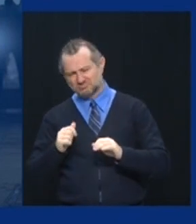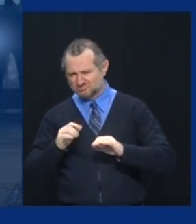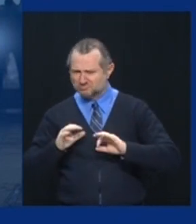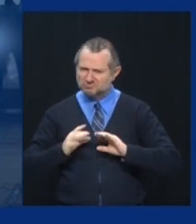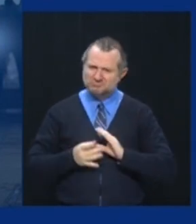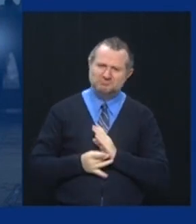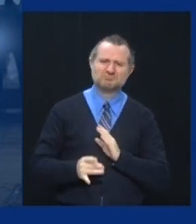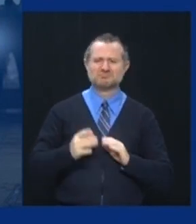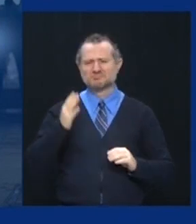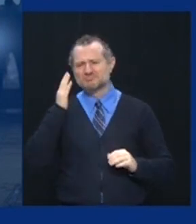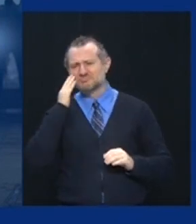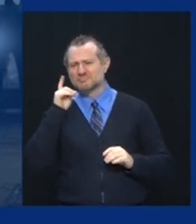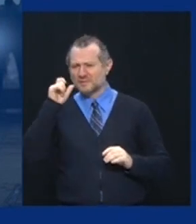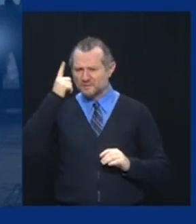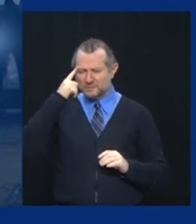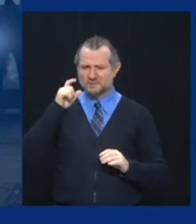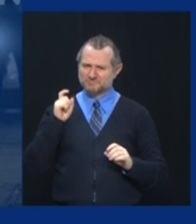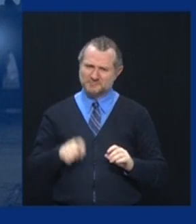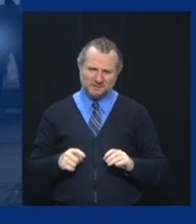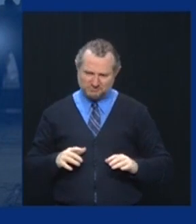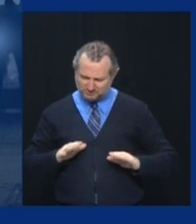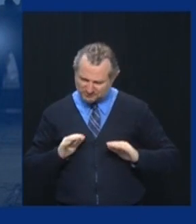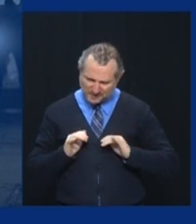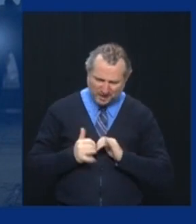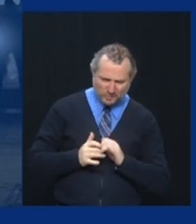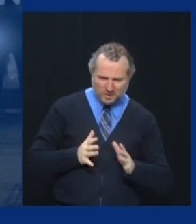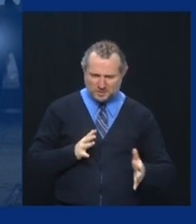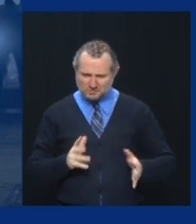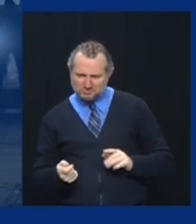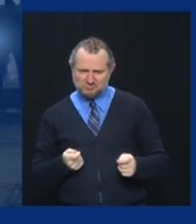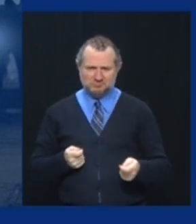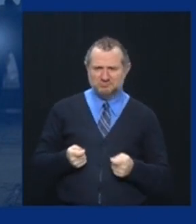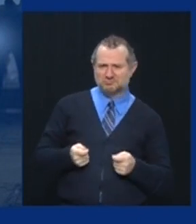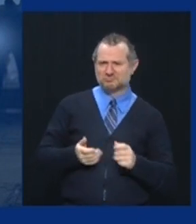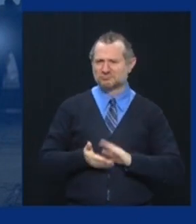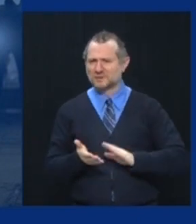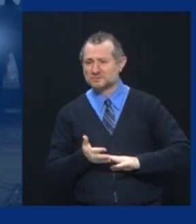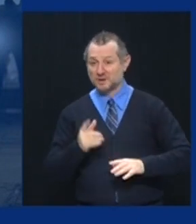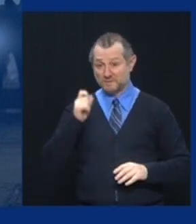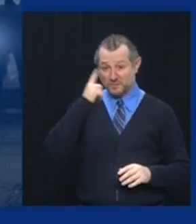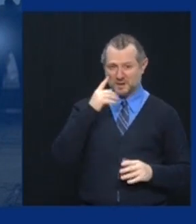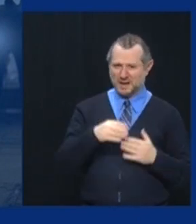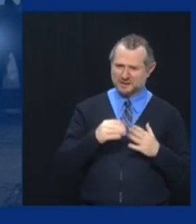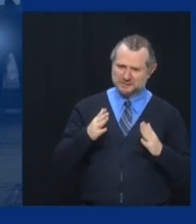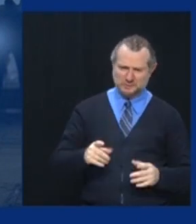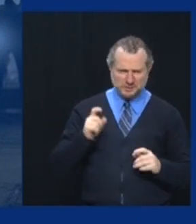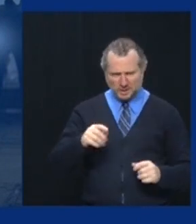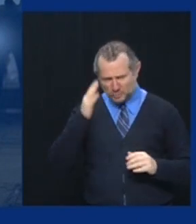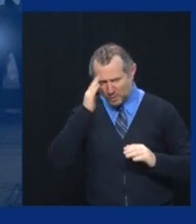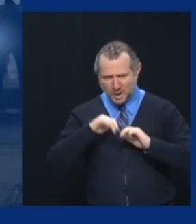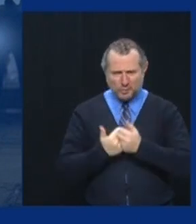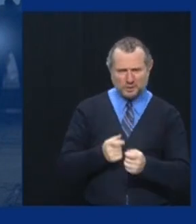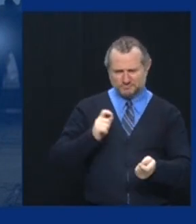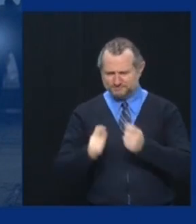competent. Government leaders are supposed to be competent. They're not supposed to be about excuses